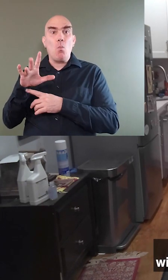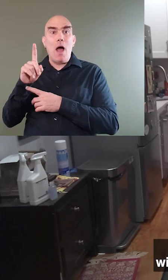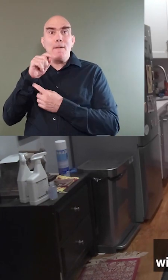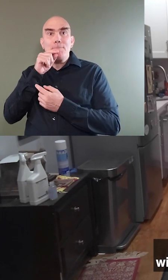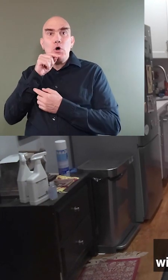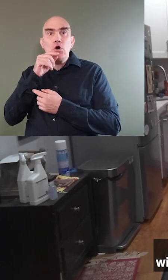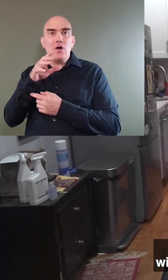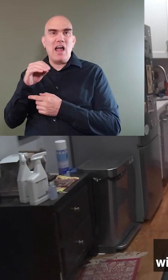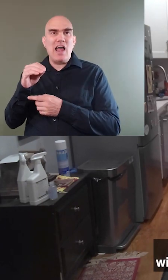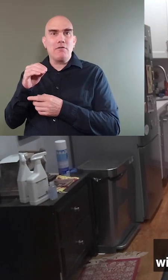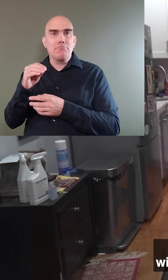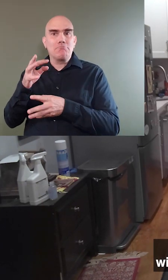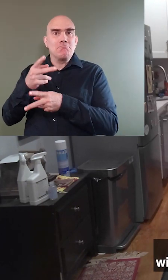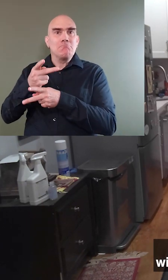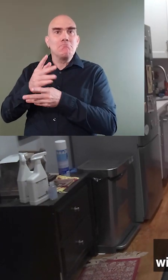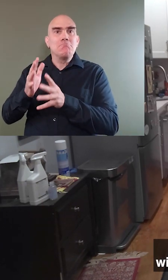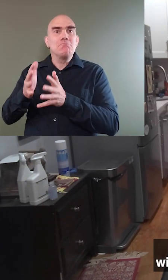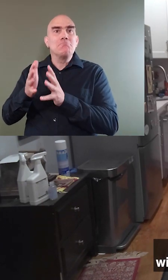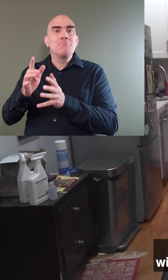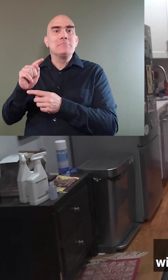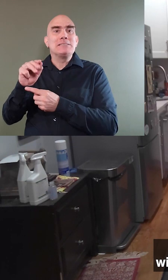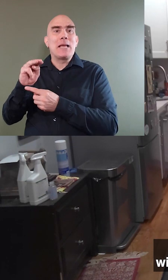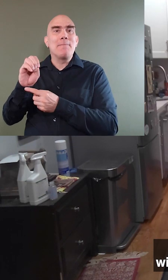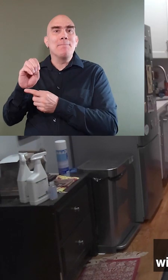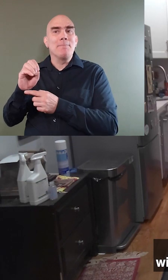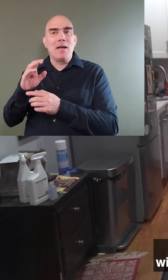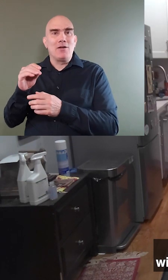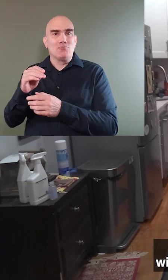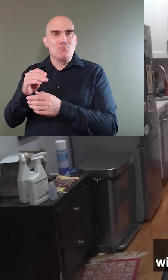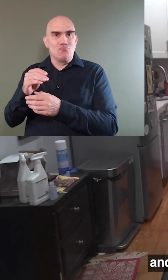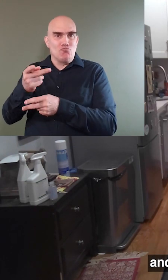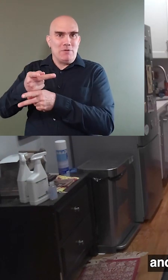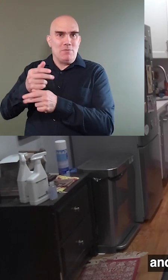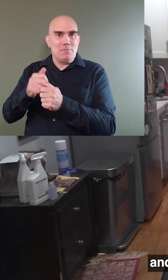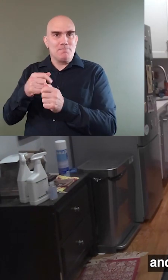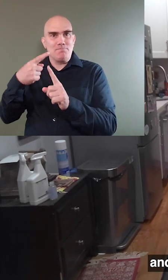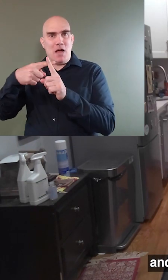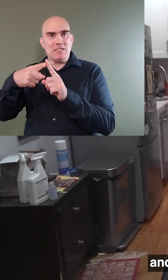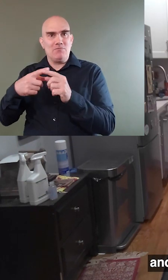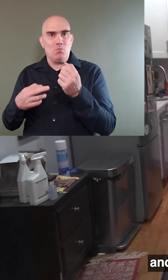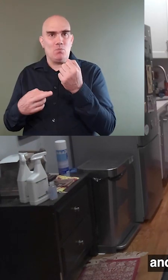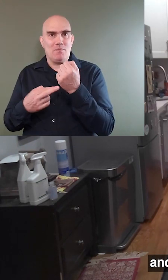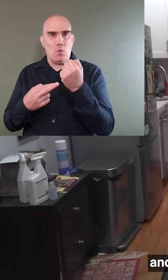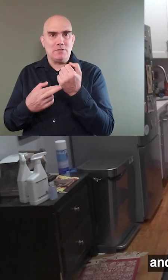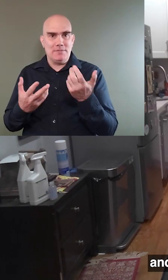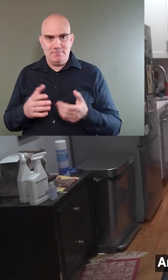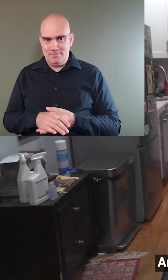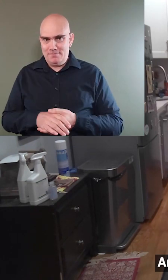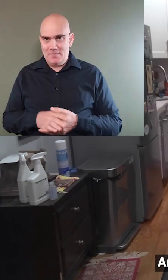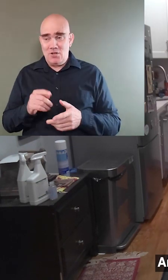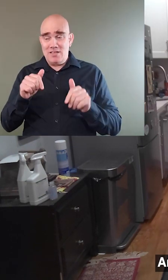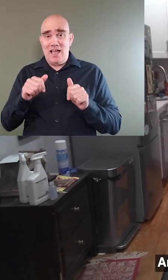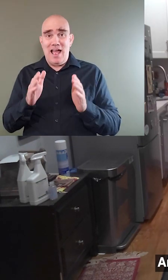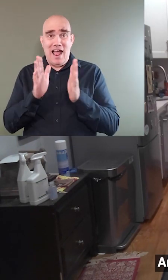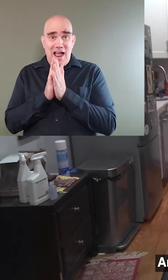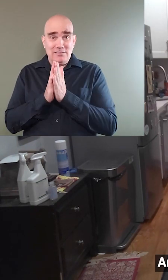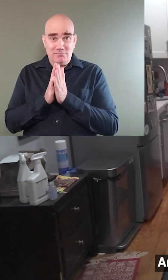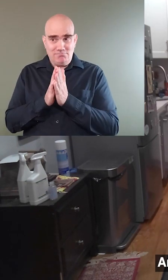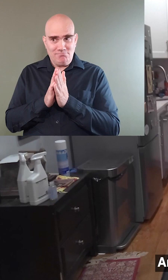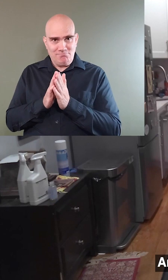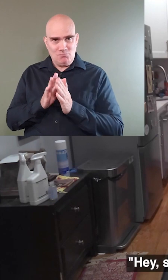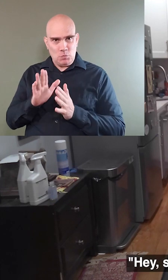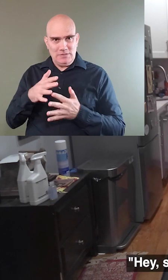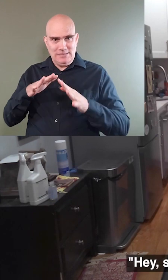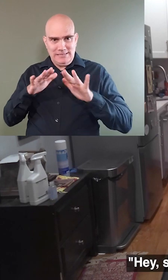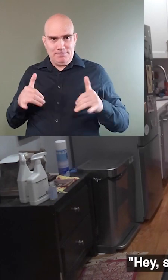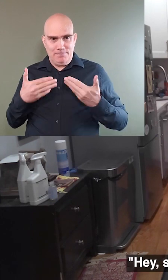and tame it and treat it with positive reinforcement and patience and gentleness, and you can ask it and